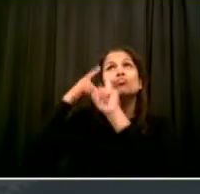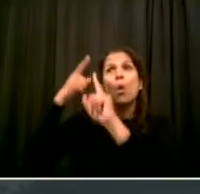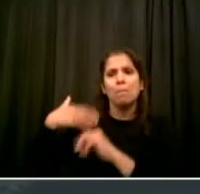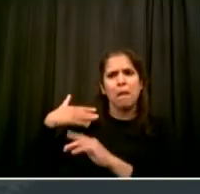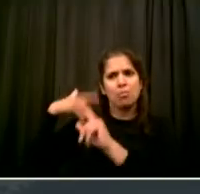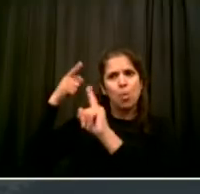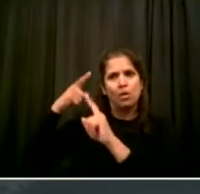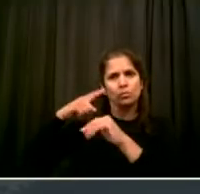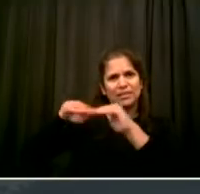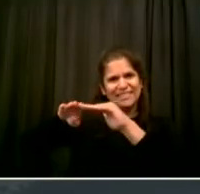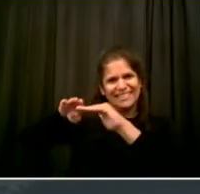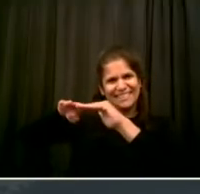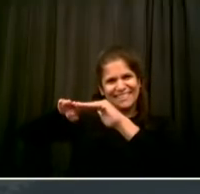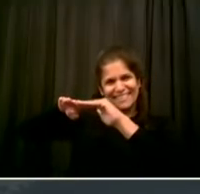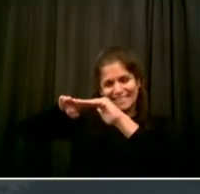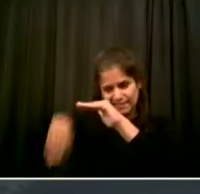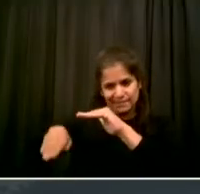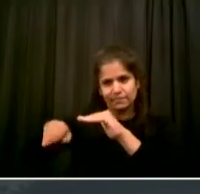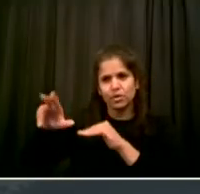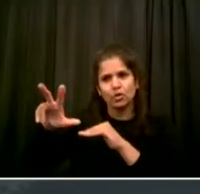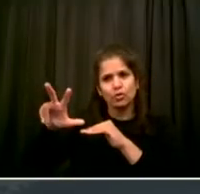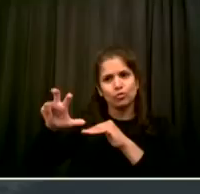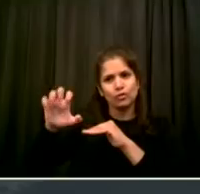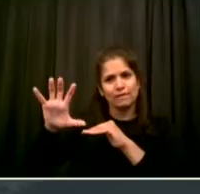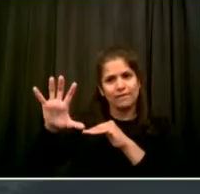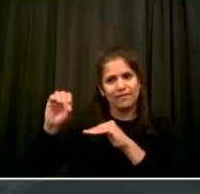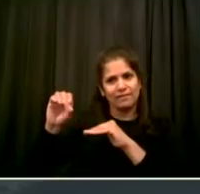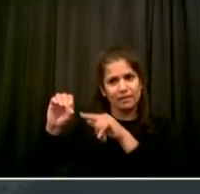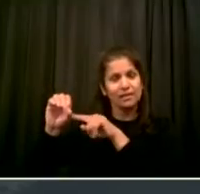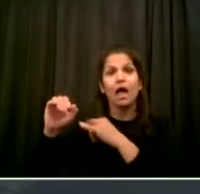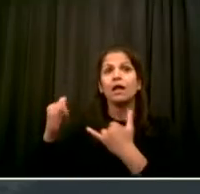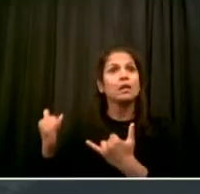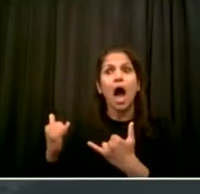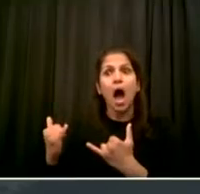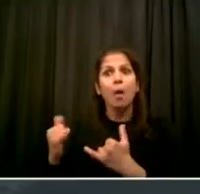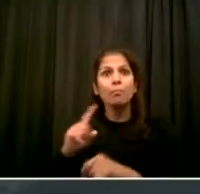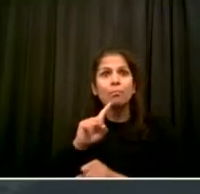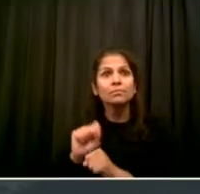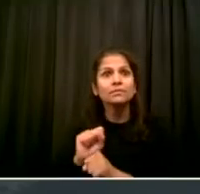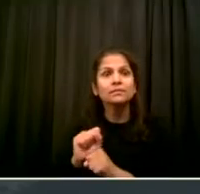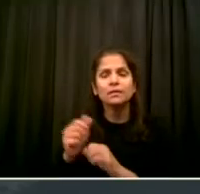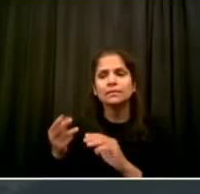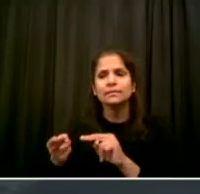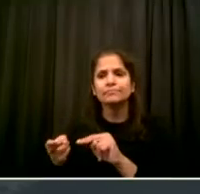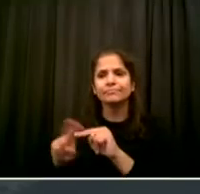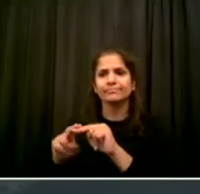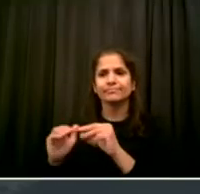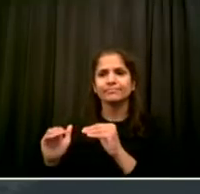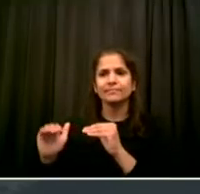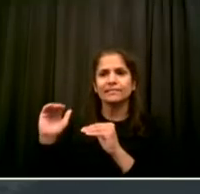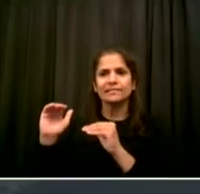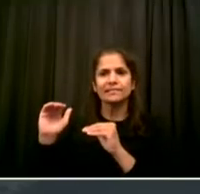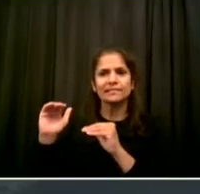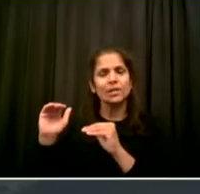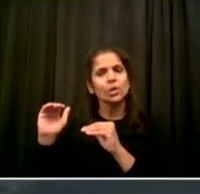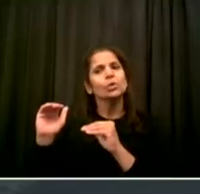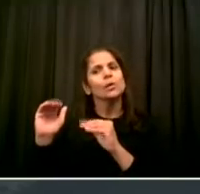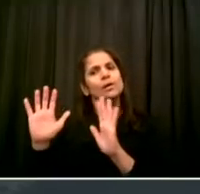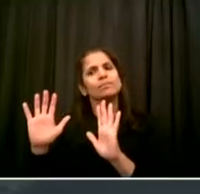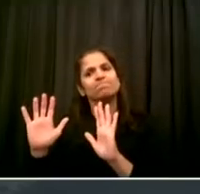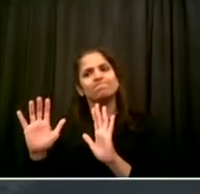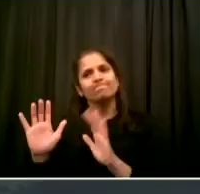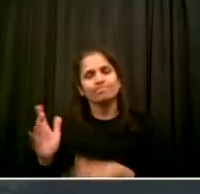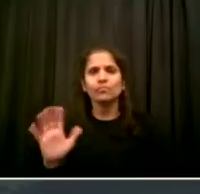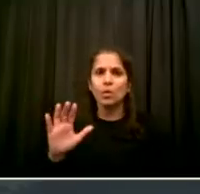we are confident that number can continue to go down and will continue to go down. So more work to do there, but on the right track. And